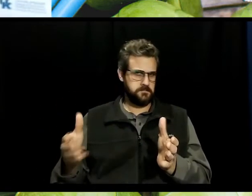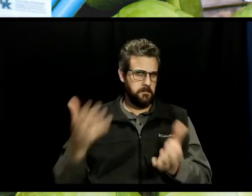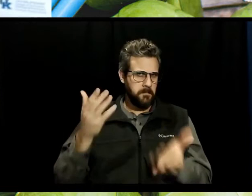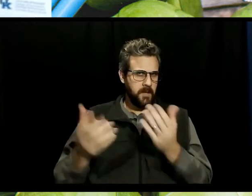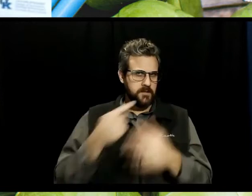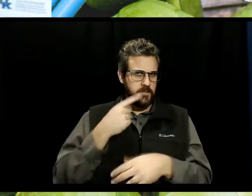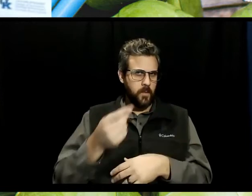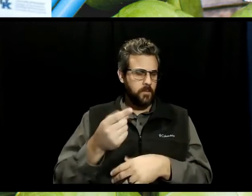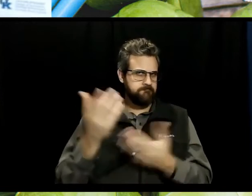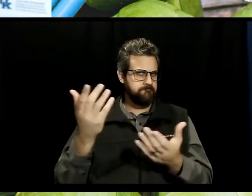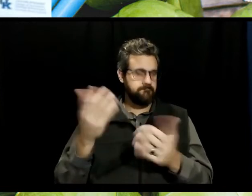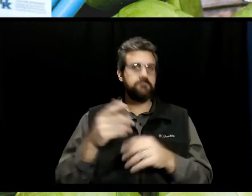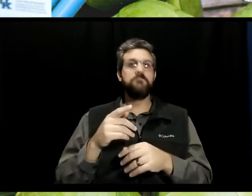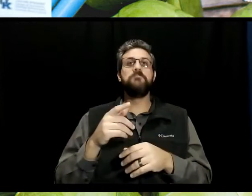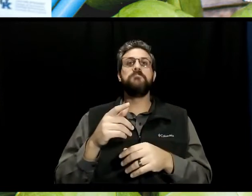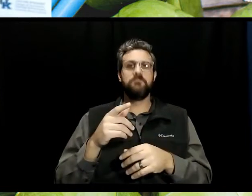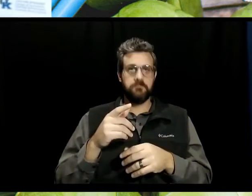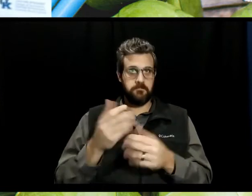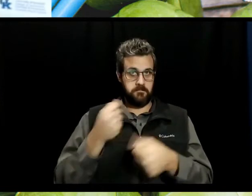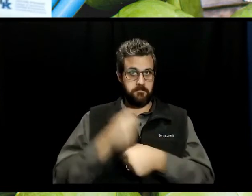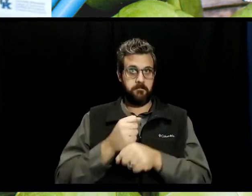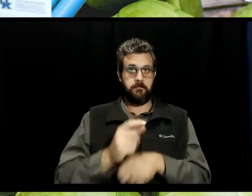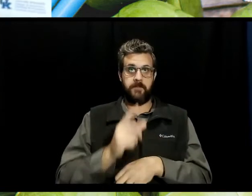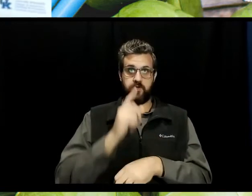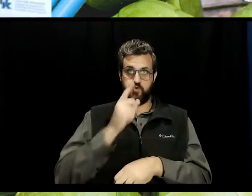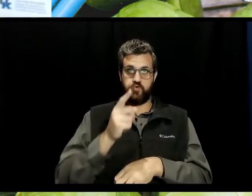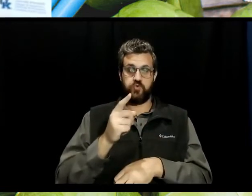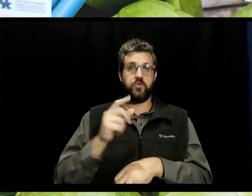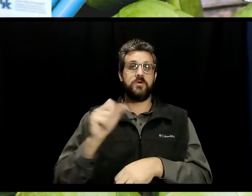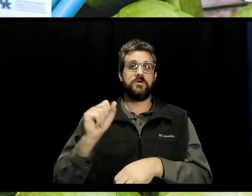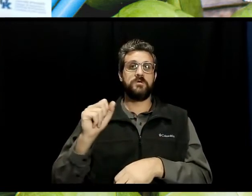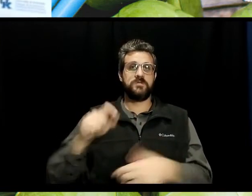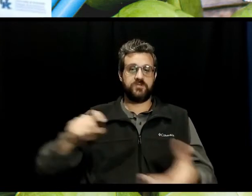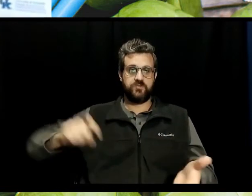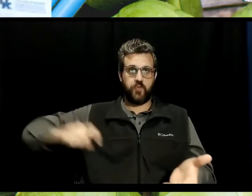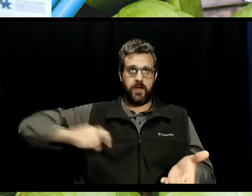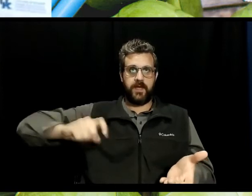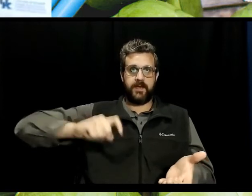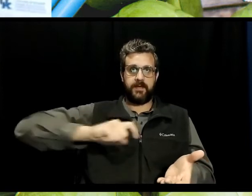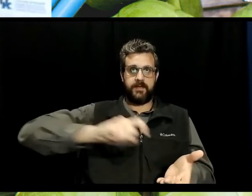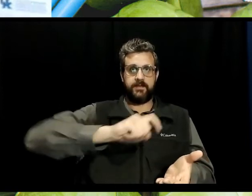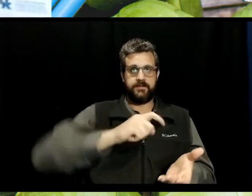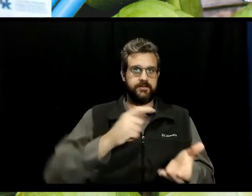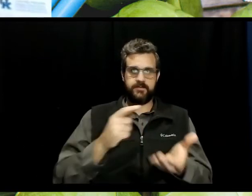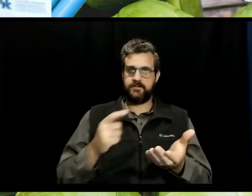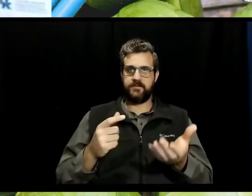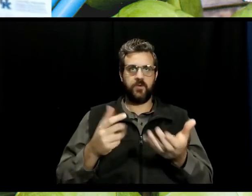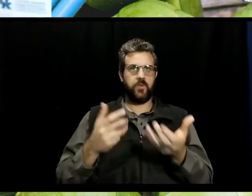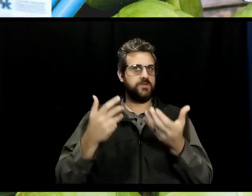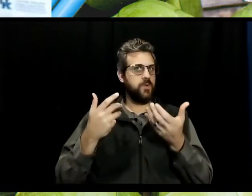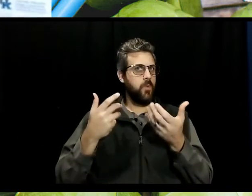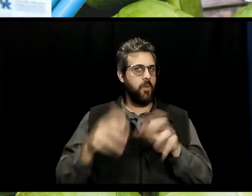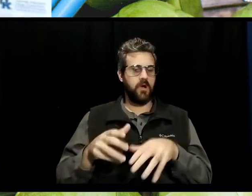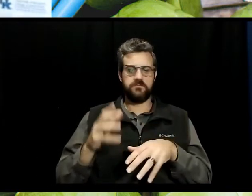all, but we do want to make sure that we spray this because we don't want there to be